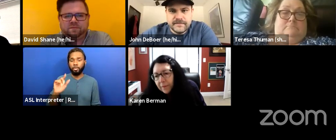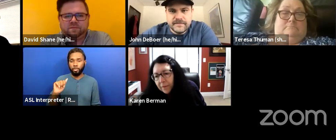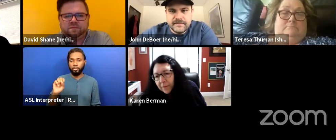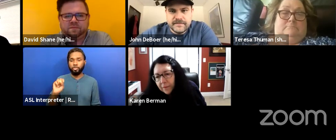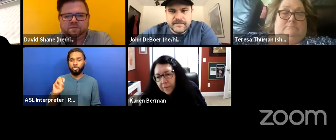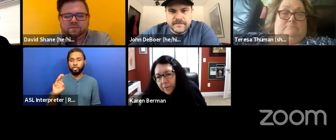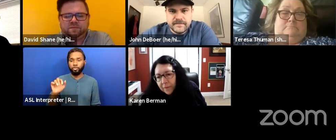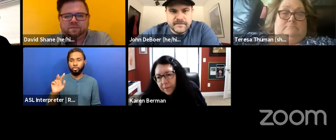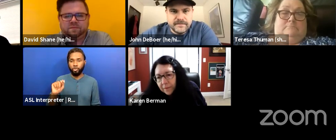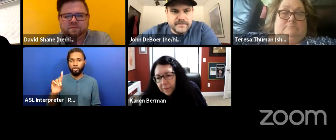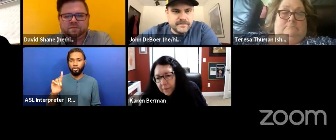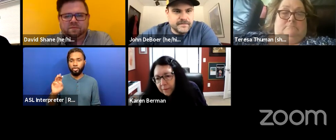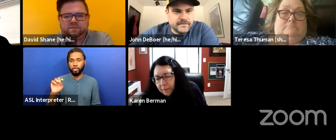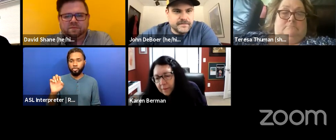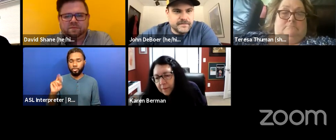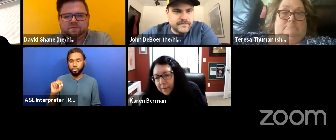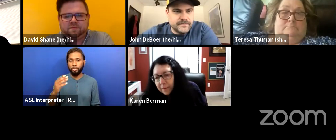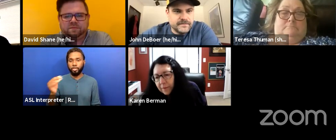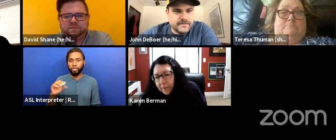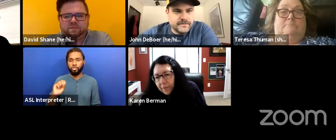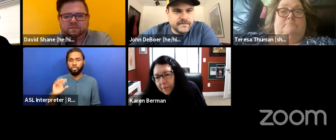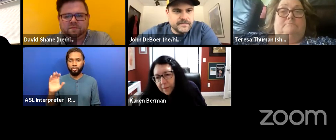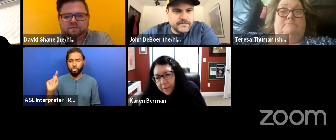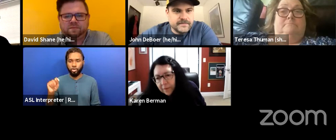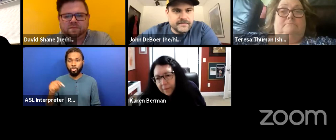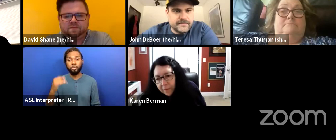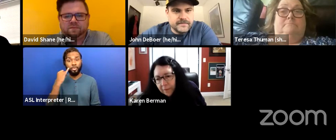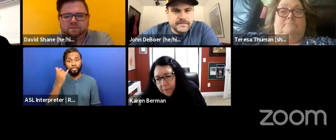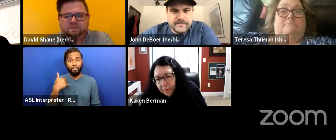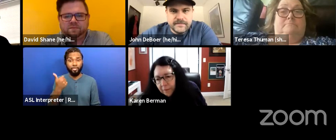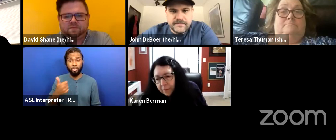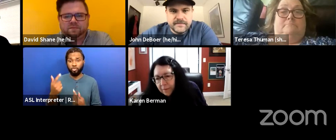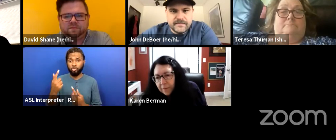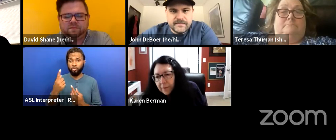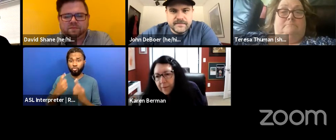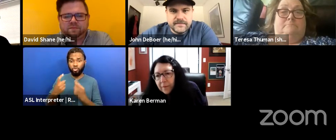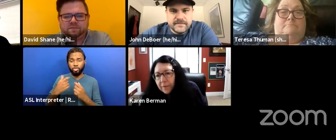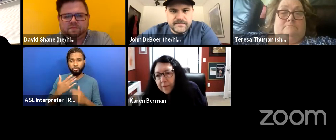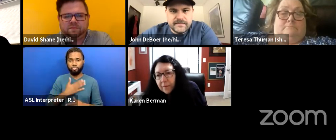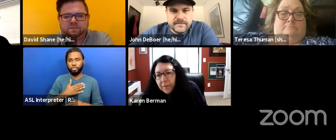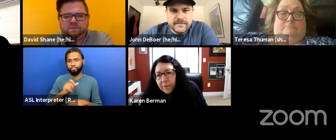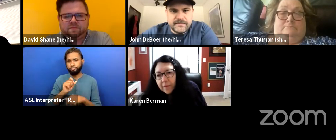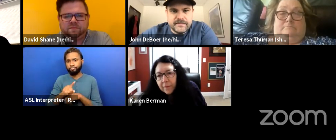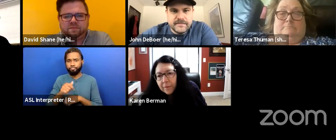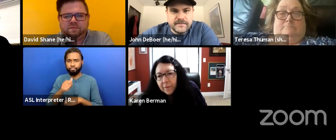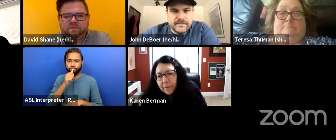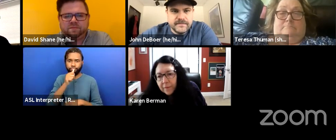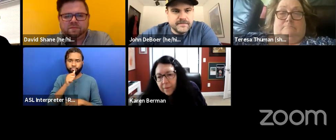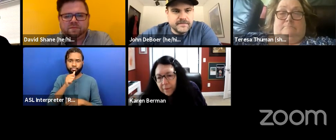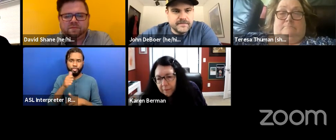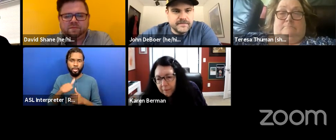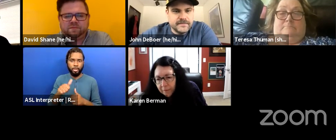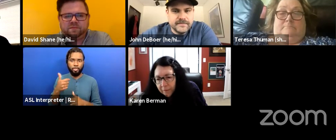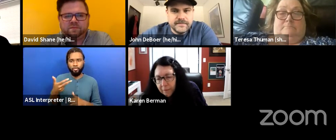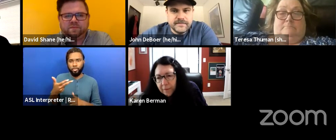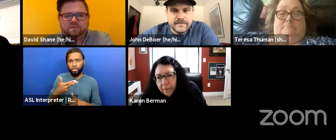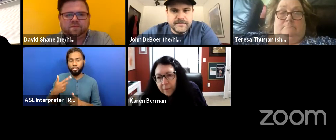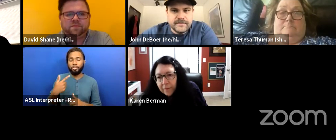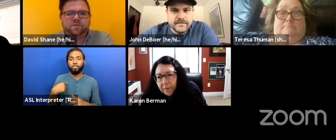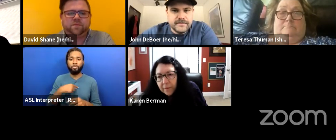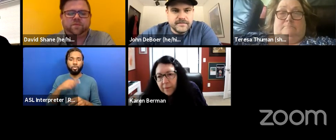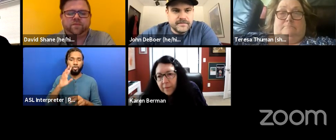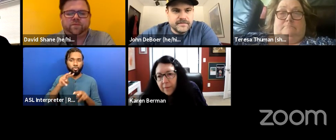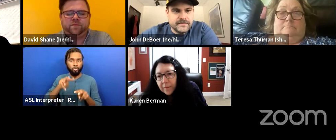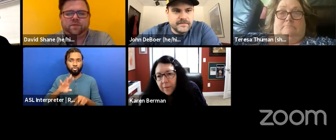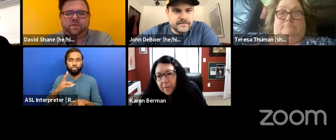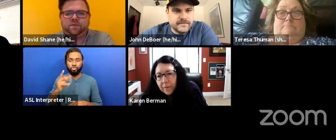Morielli. So if you are having Zoom trouble or you have any questions, feel free to private message any of us. And we'll also keep an eye on the chat and also